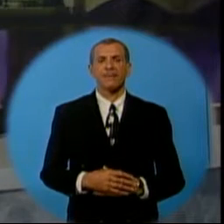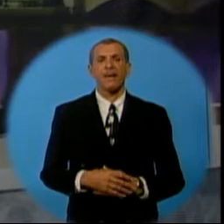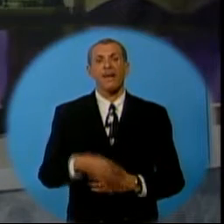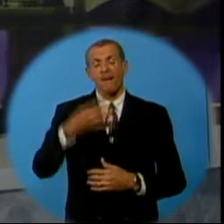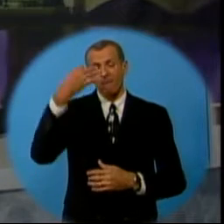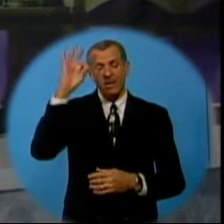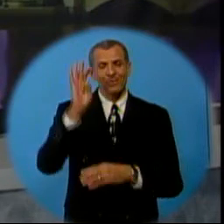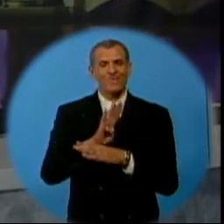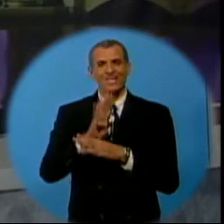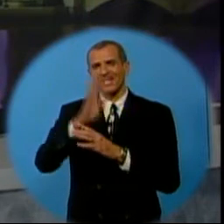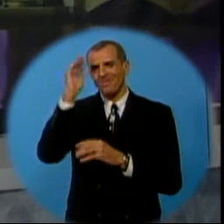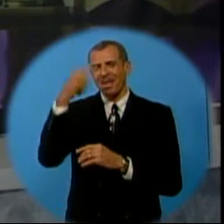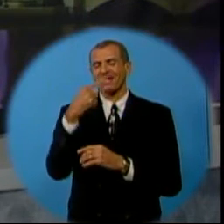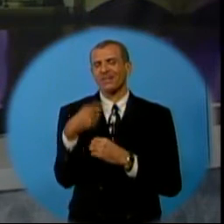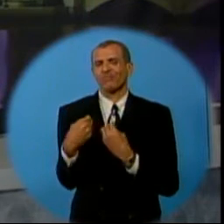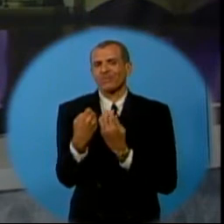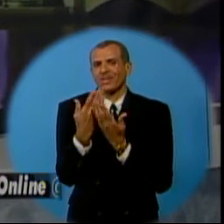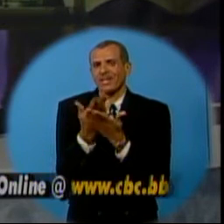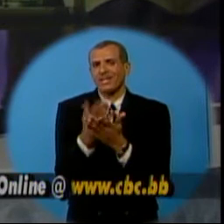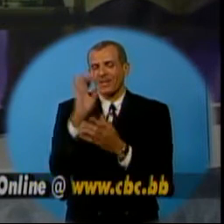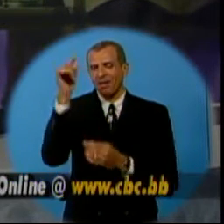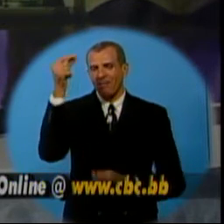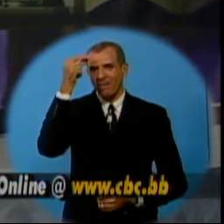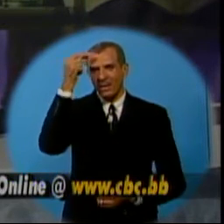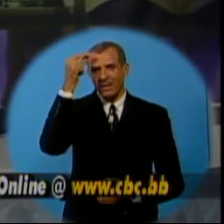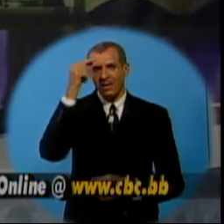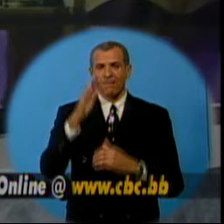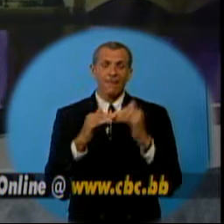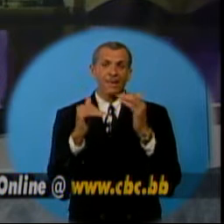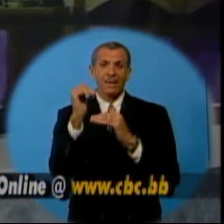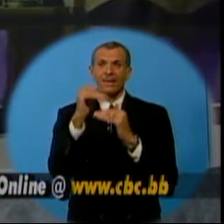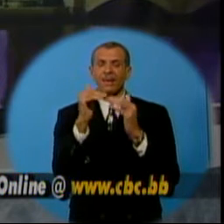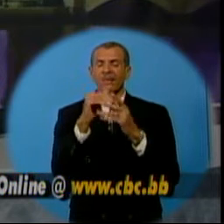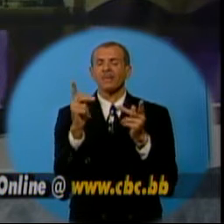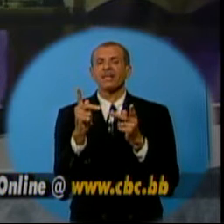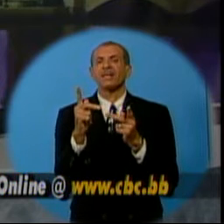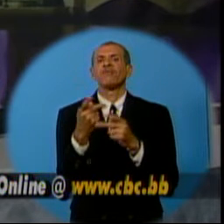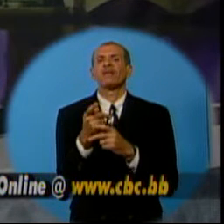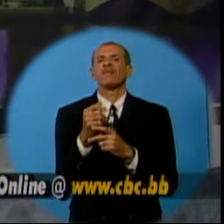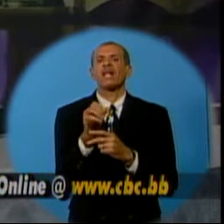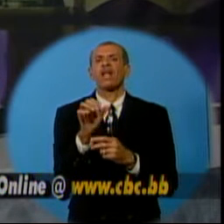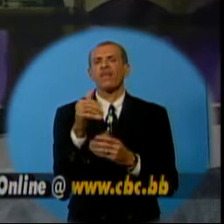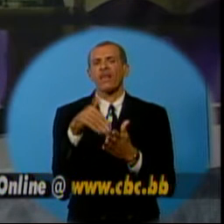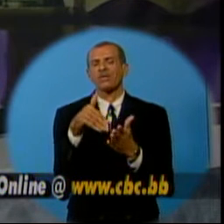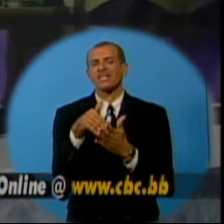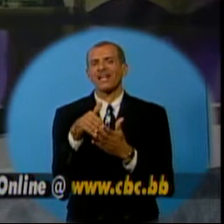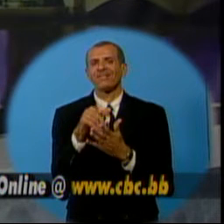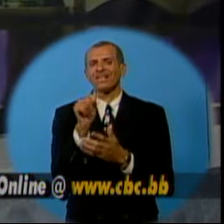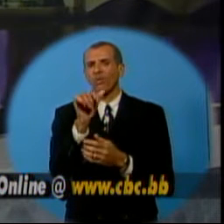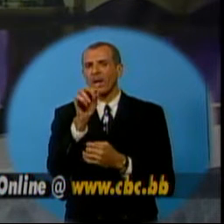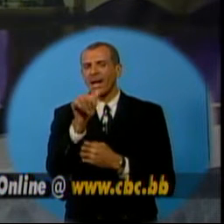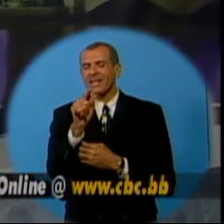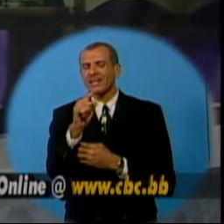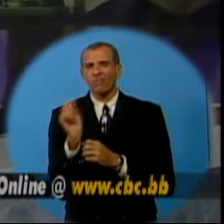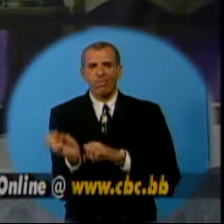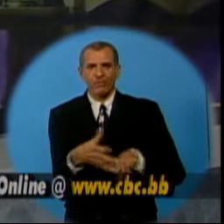A French businessman has pitched a proposal to government to build a plant that will recycle the thousands of tires discarded in Barbados